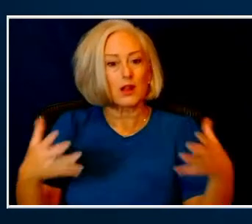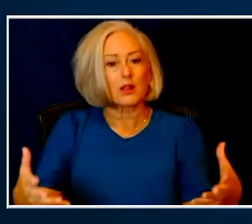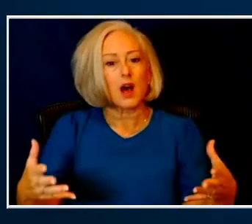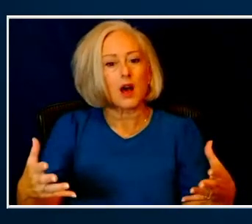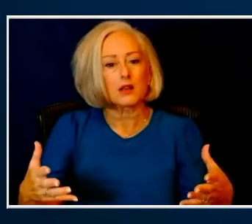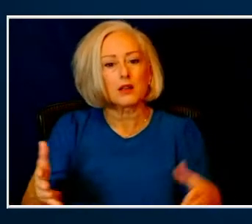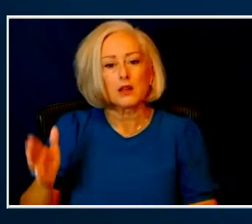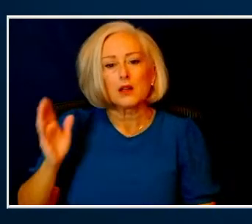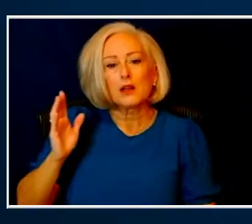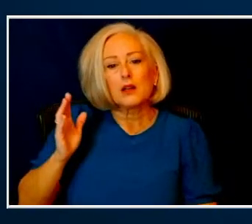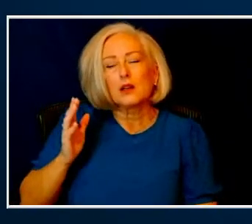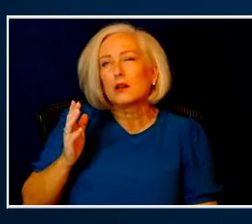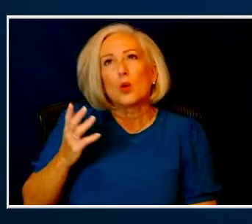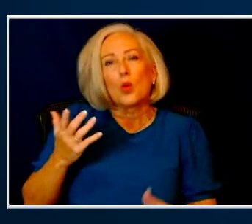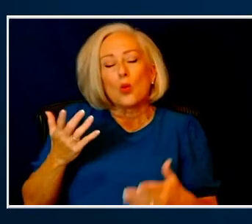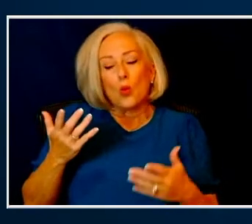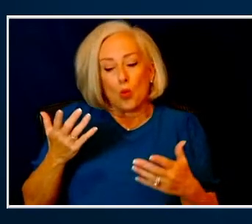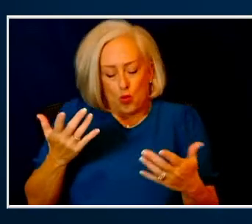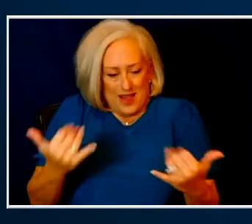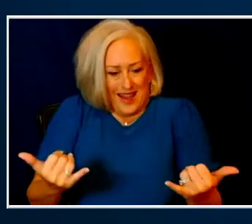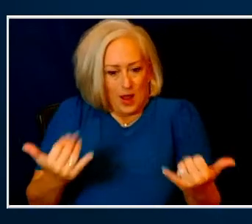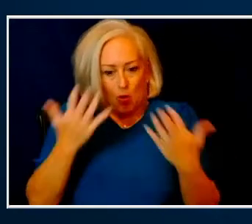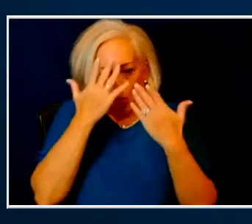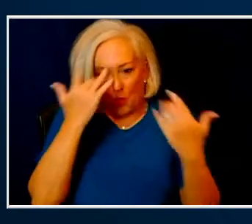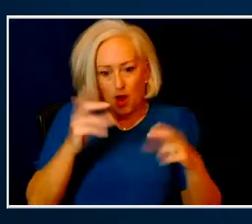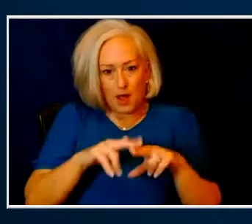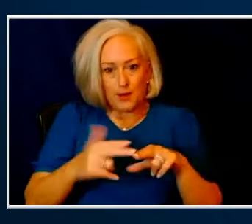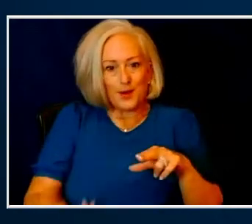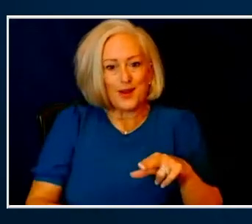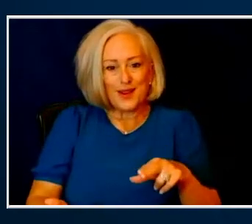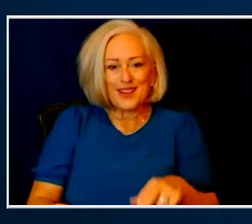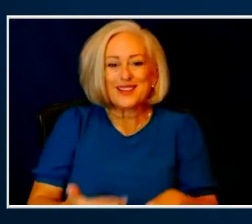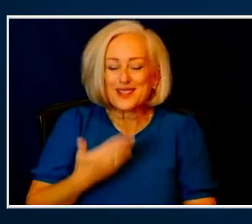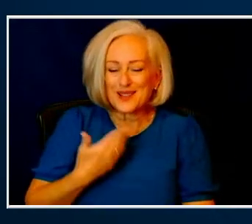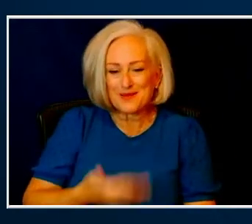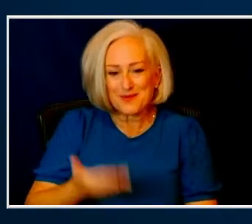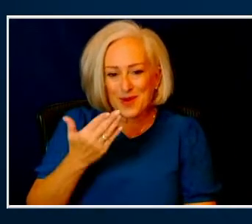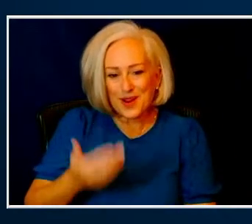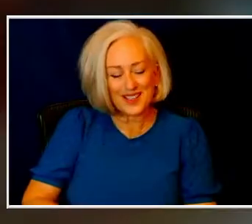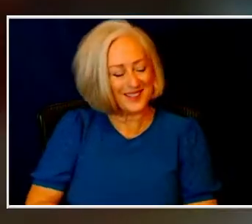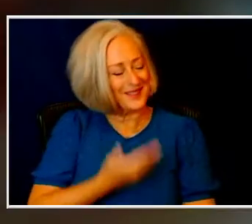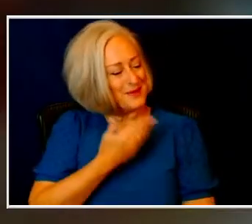what was the difference this time? And good morning, sorry. Good morning.